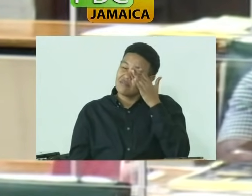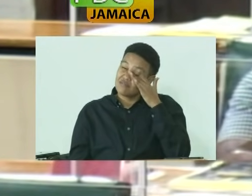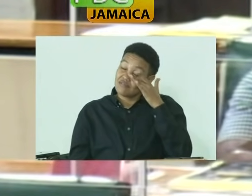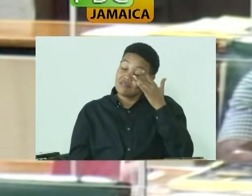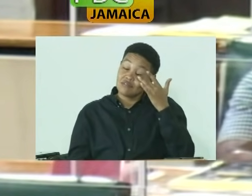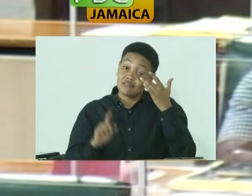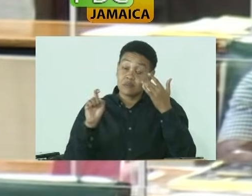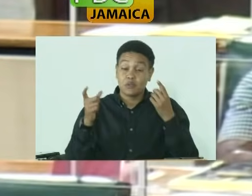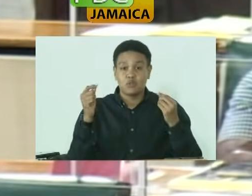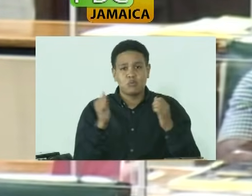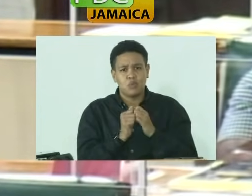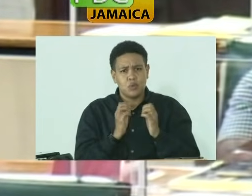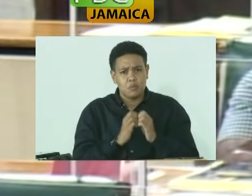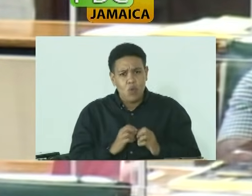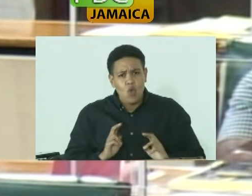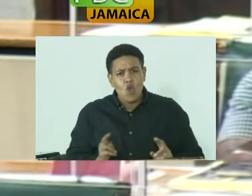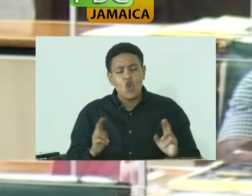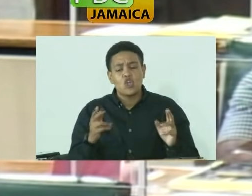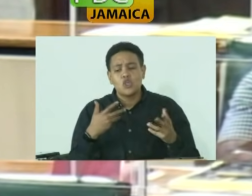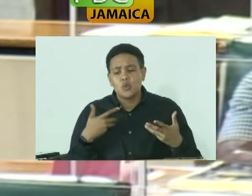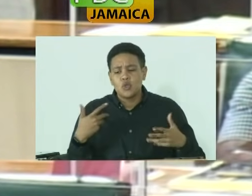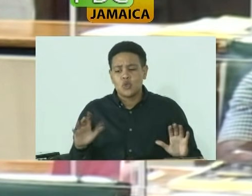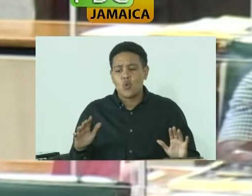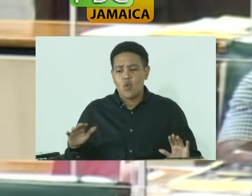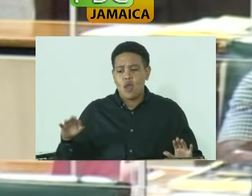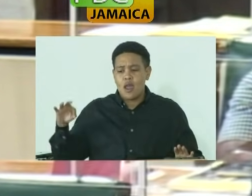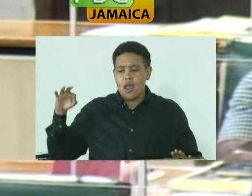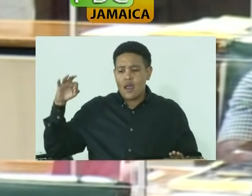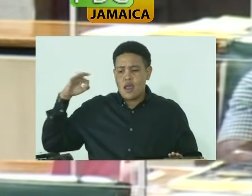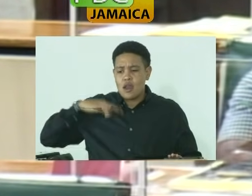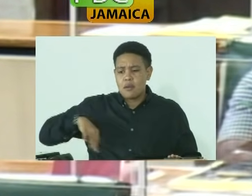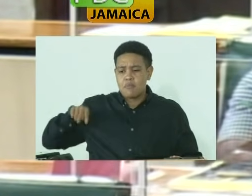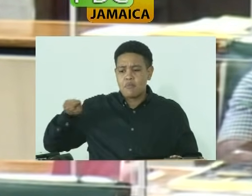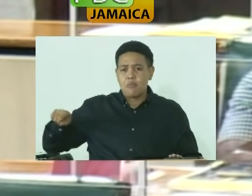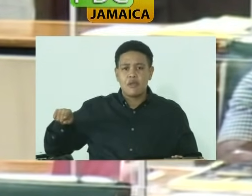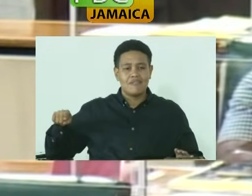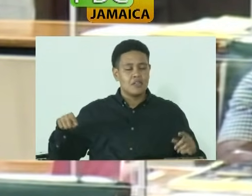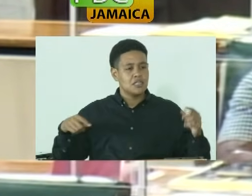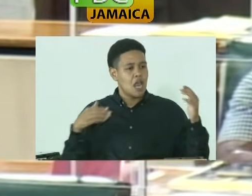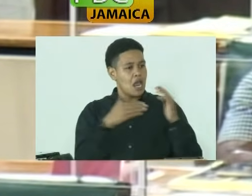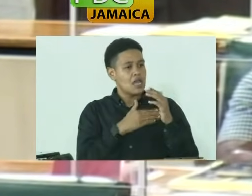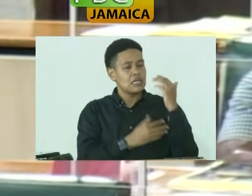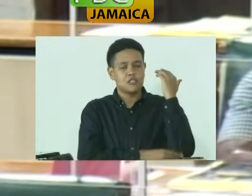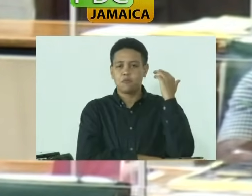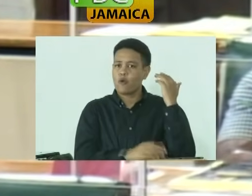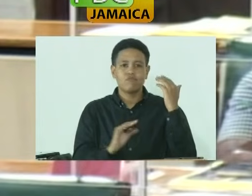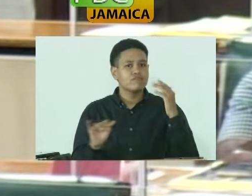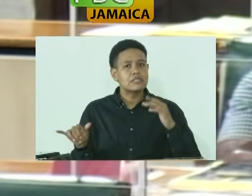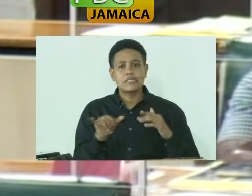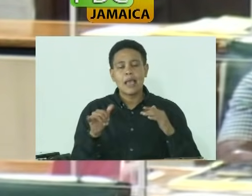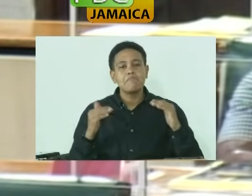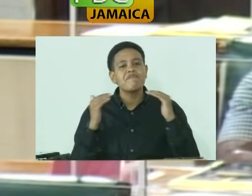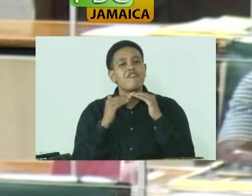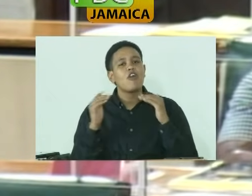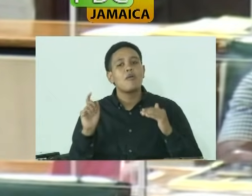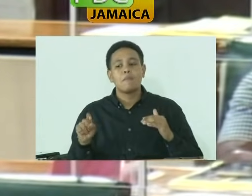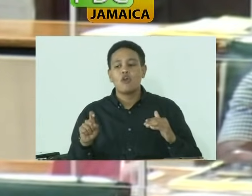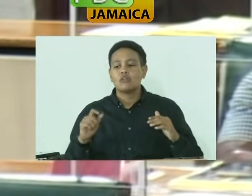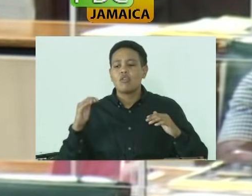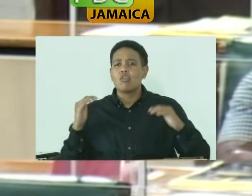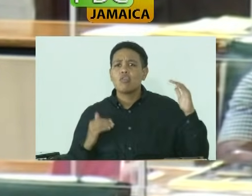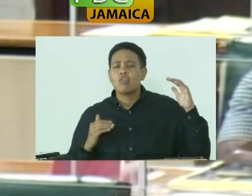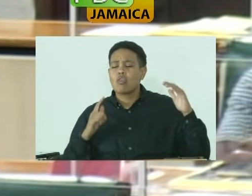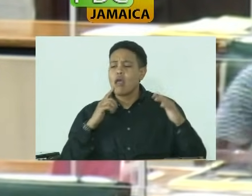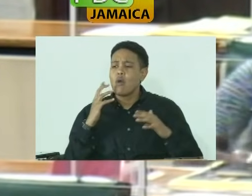we do not want to pit the privileged against the poor. The imbalance and harsh realities